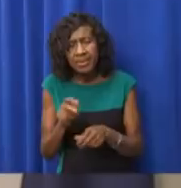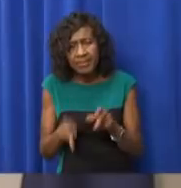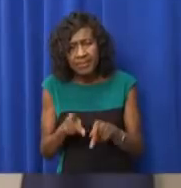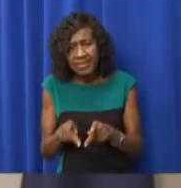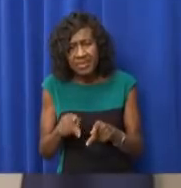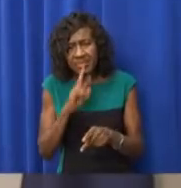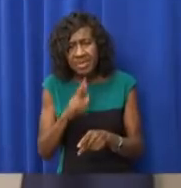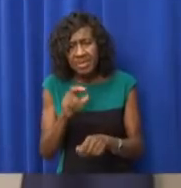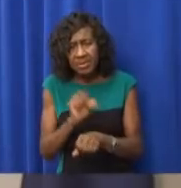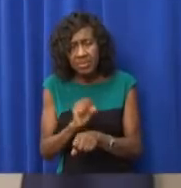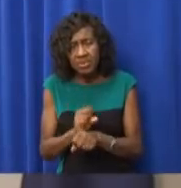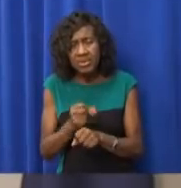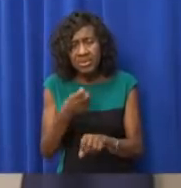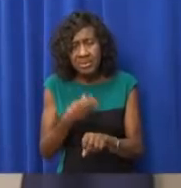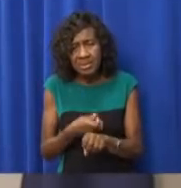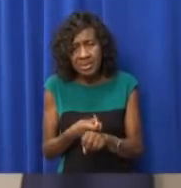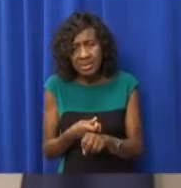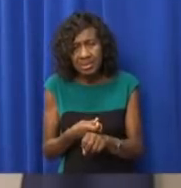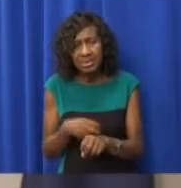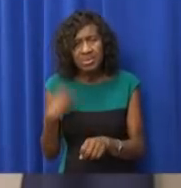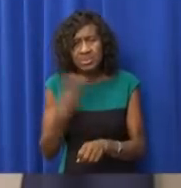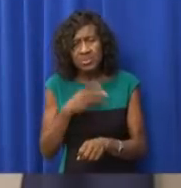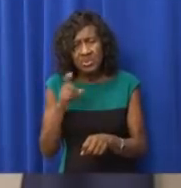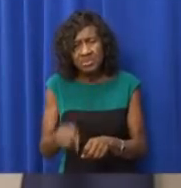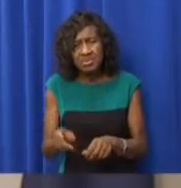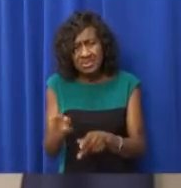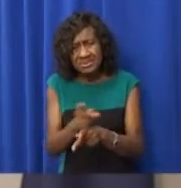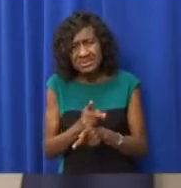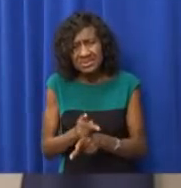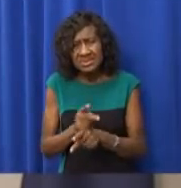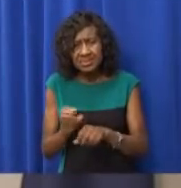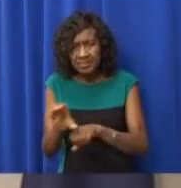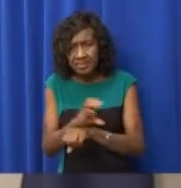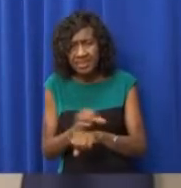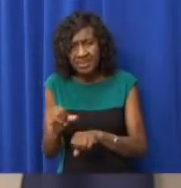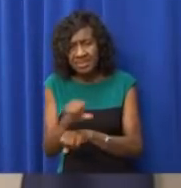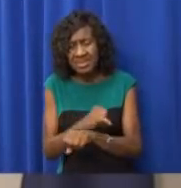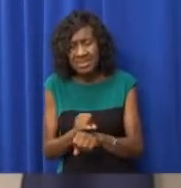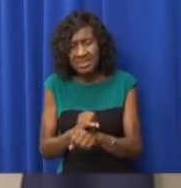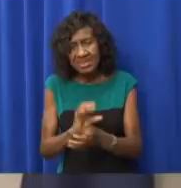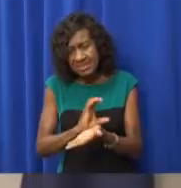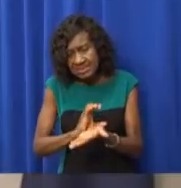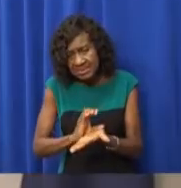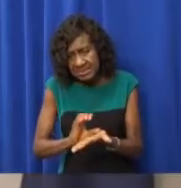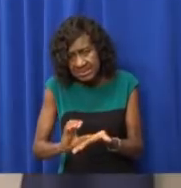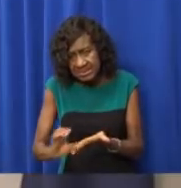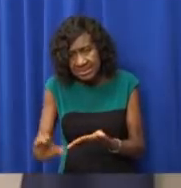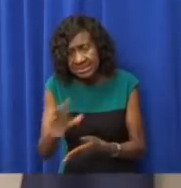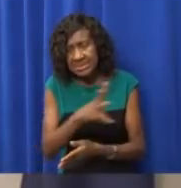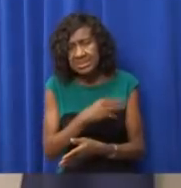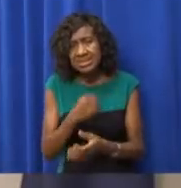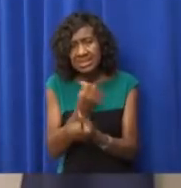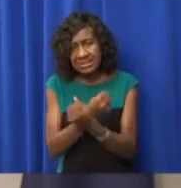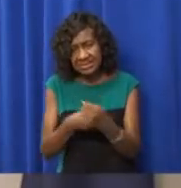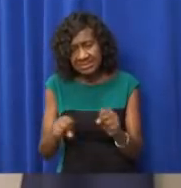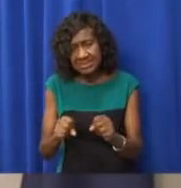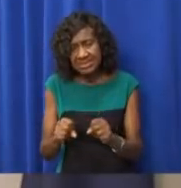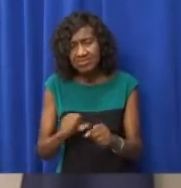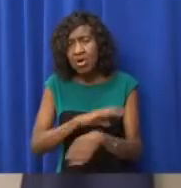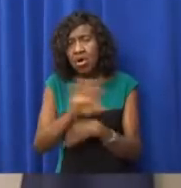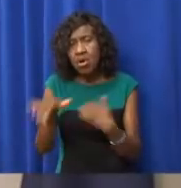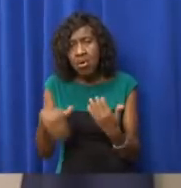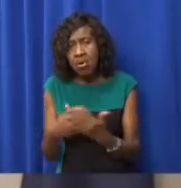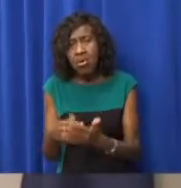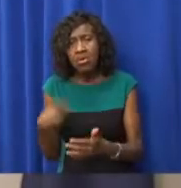work. Keeping our islands clean and safe is something that needs the continuous private and public